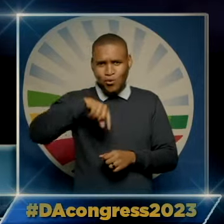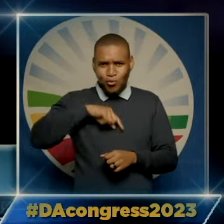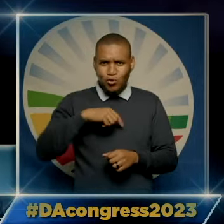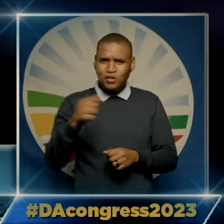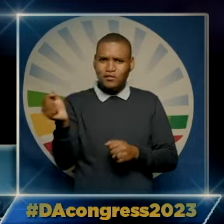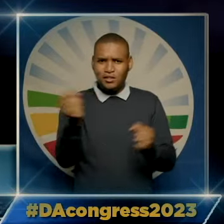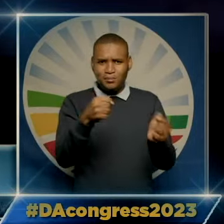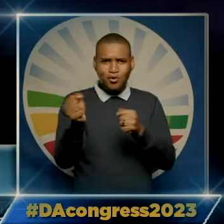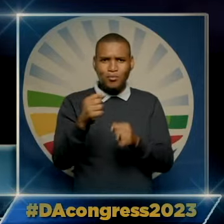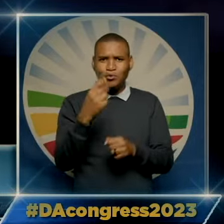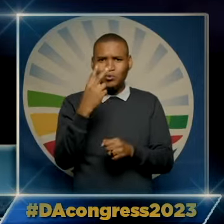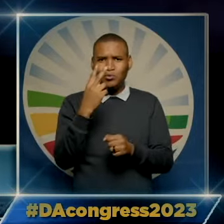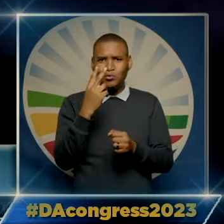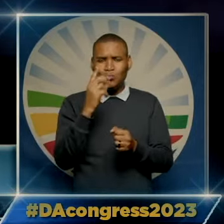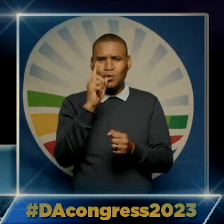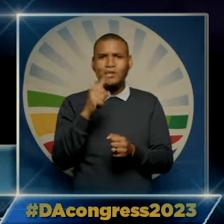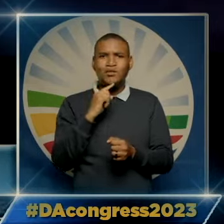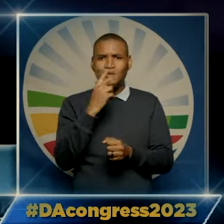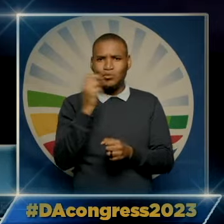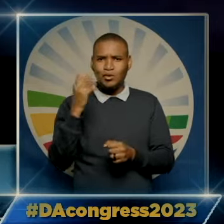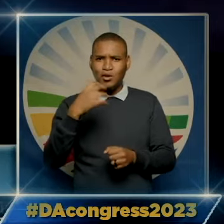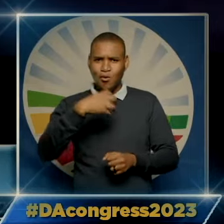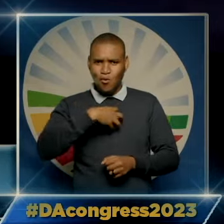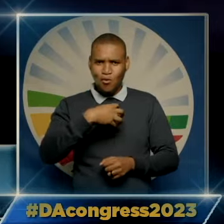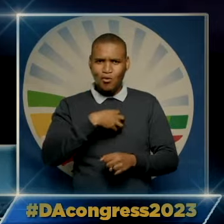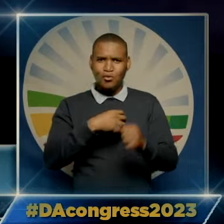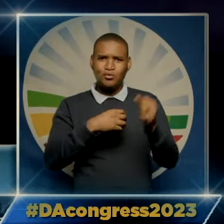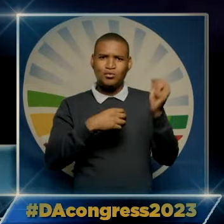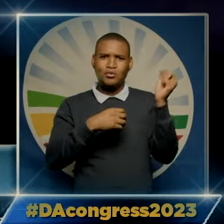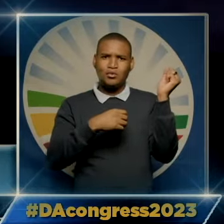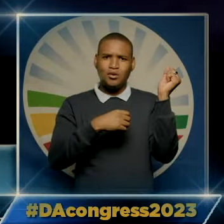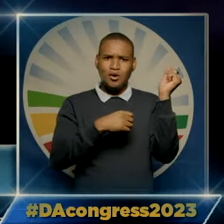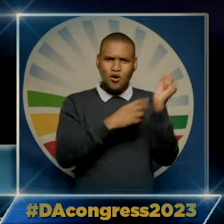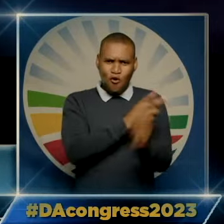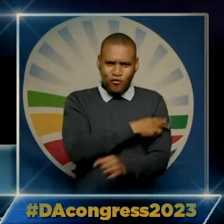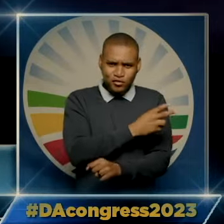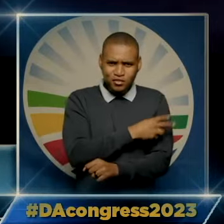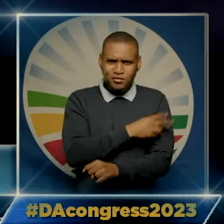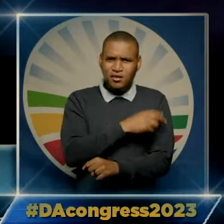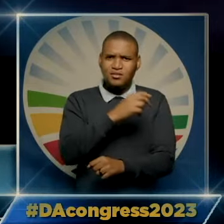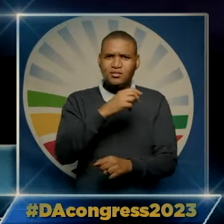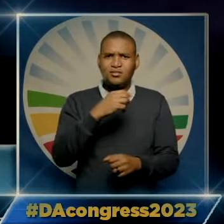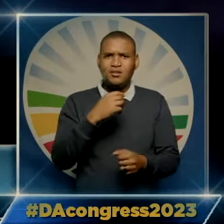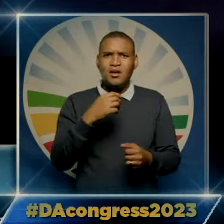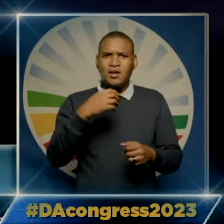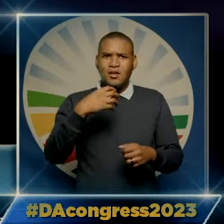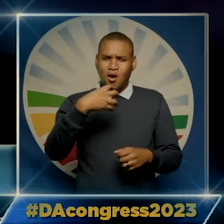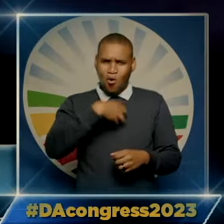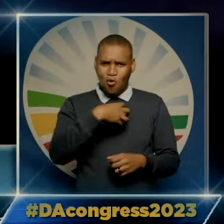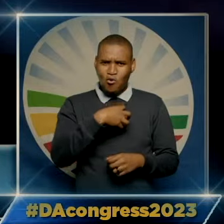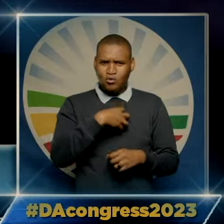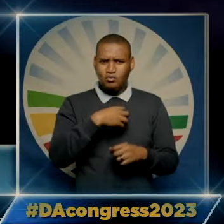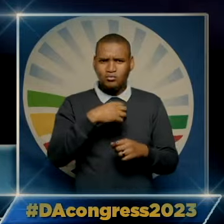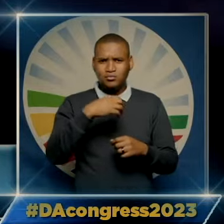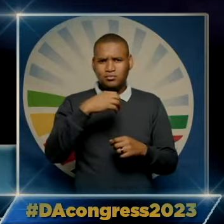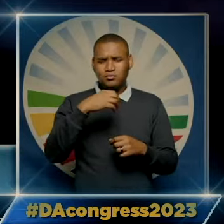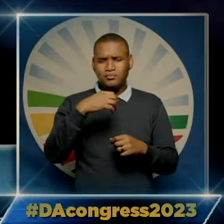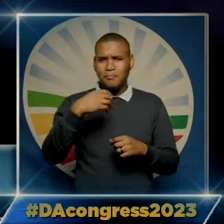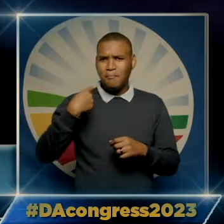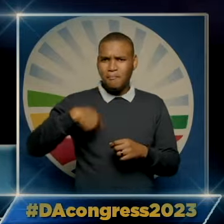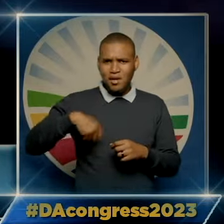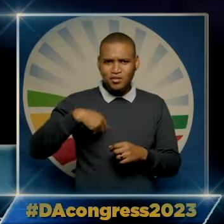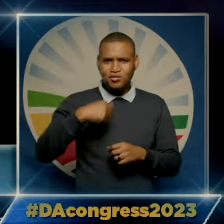than 1,200 of our own officers in the metro's worst crime hotspots. And you know what? It is making a